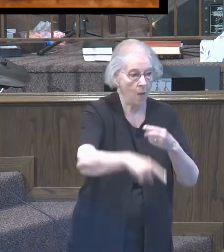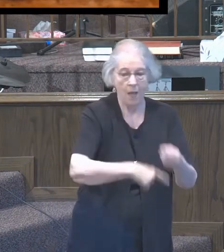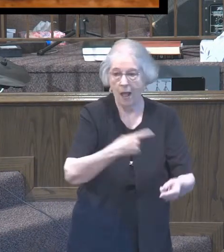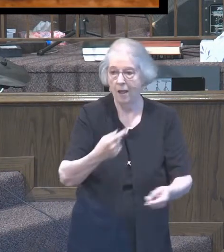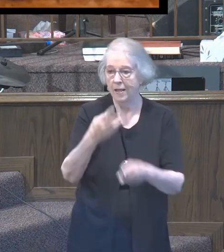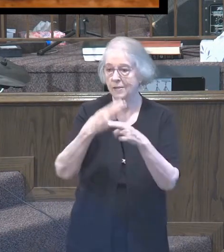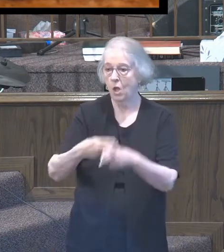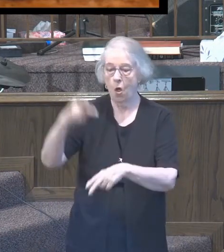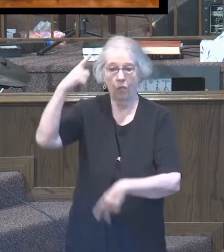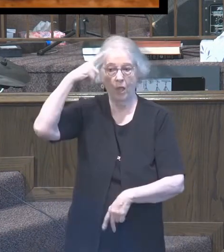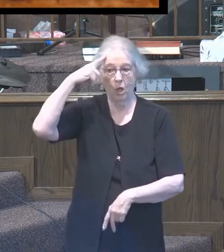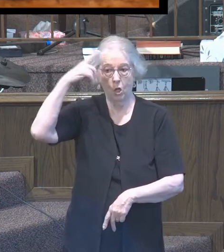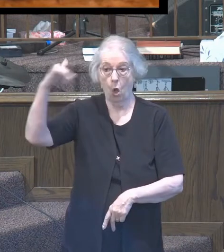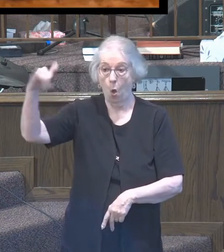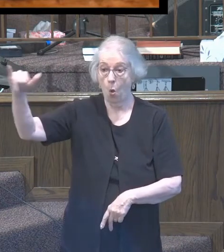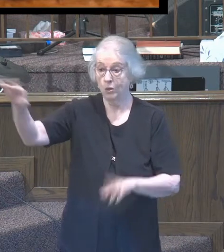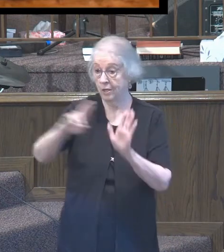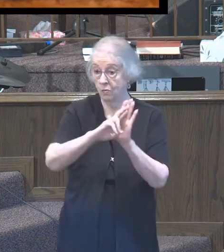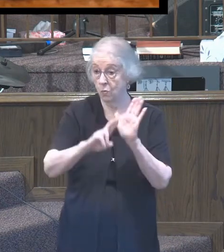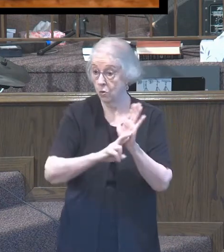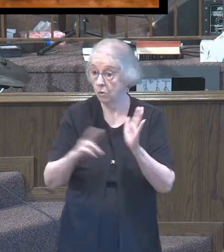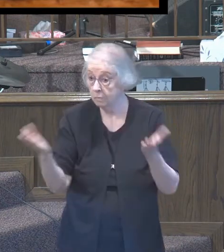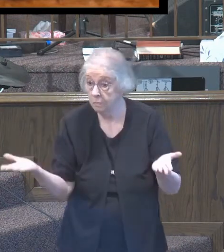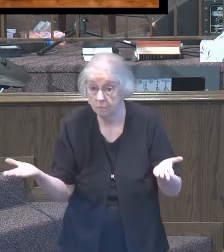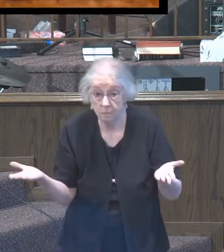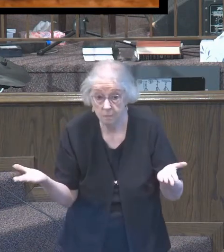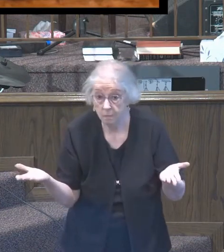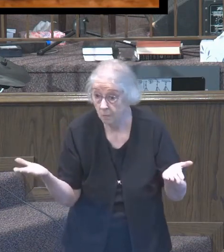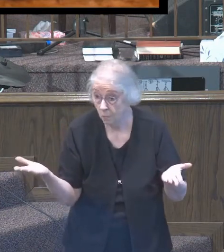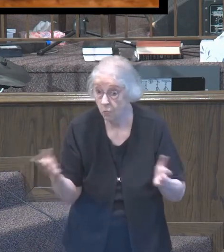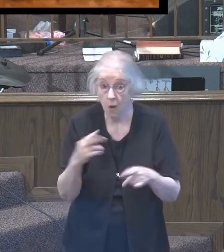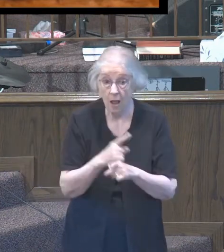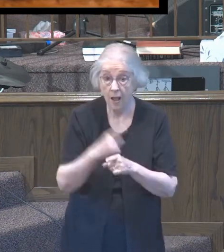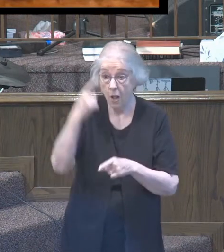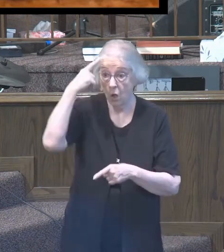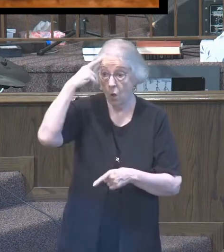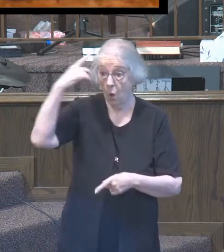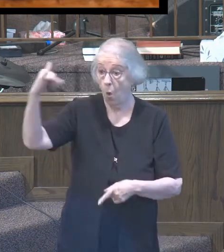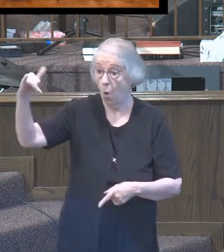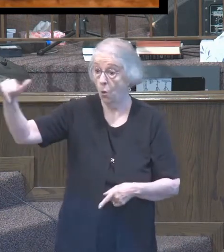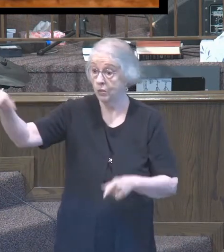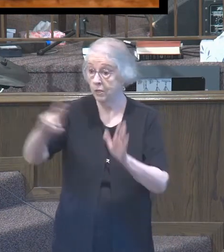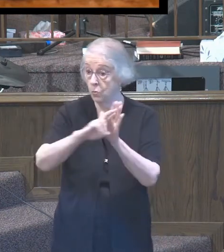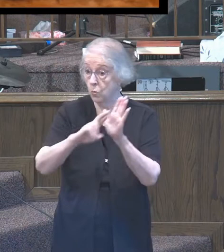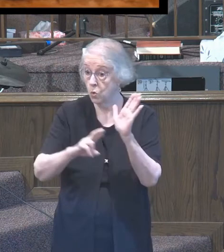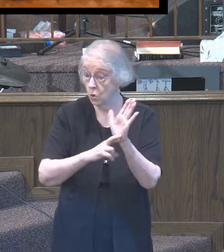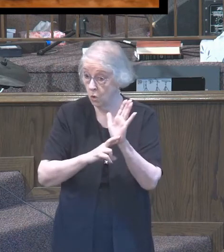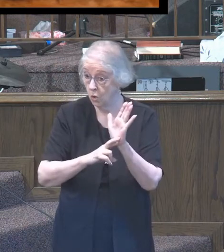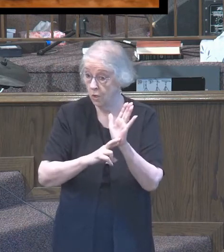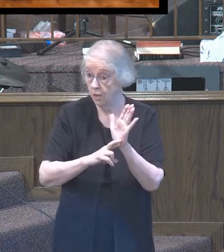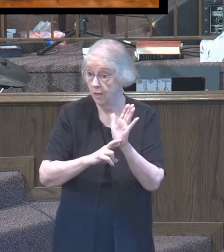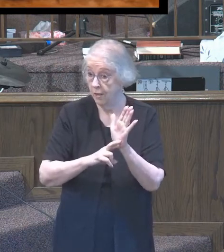And with his disciples. You see, Jesus didn't just teach to his disciples. Jesus lived with